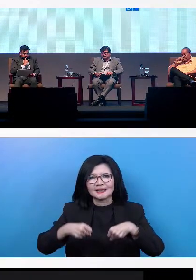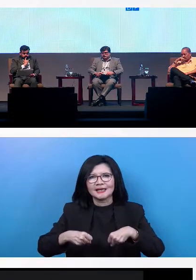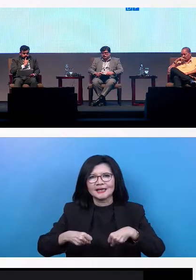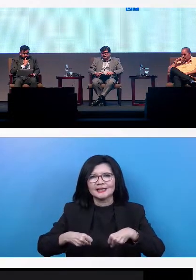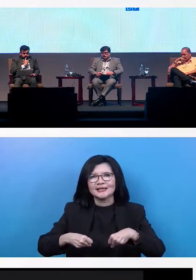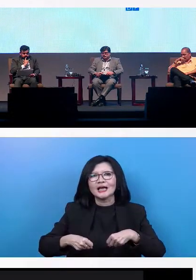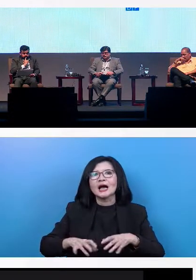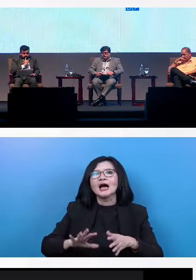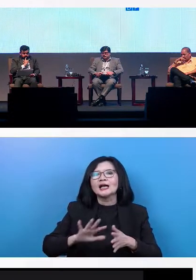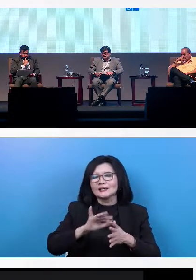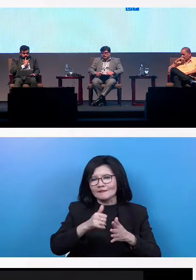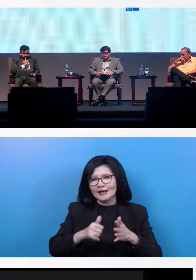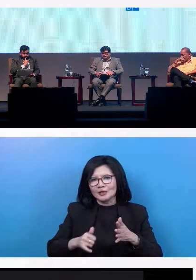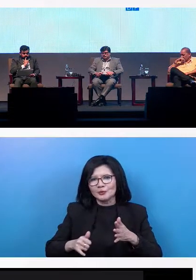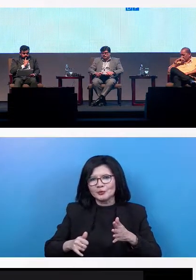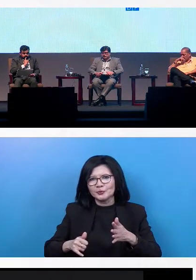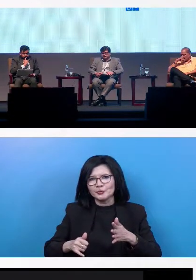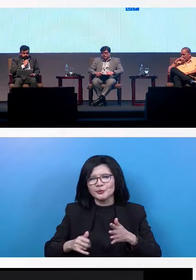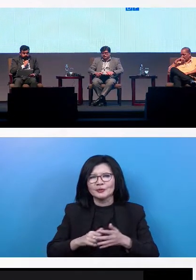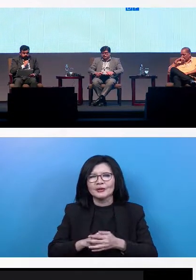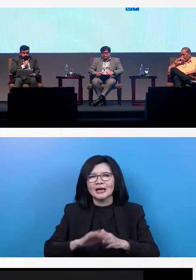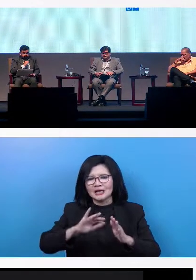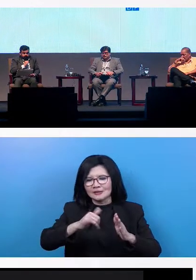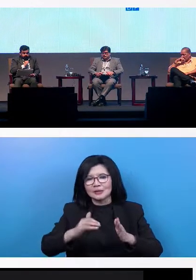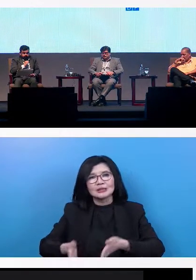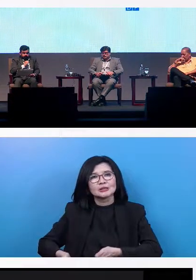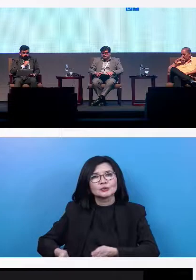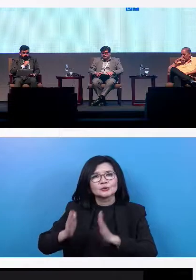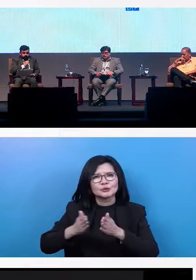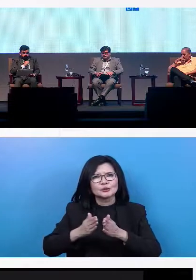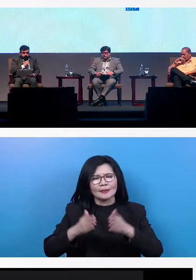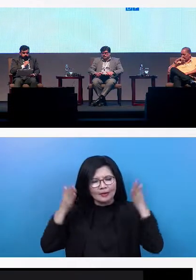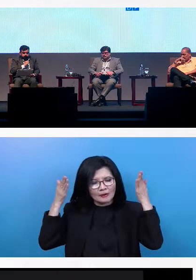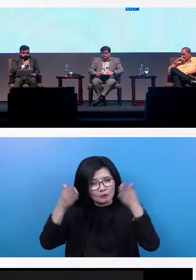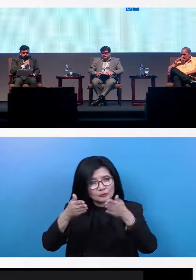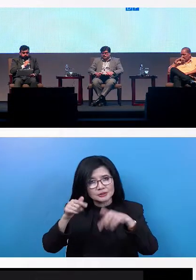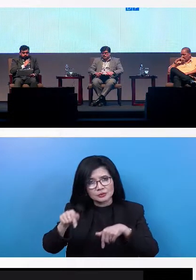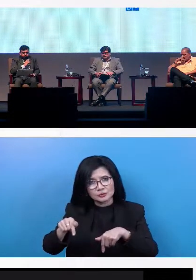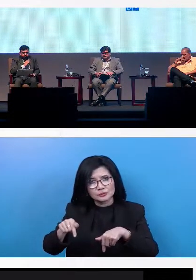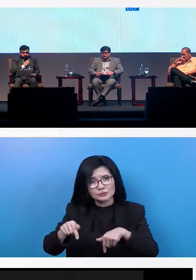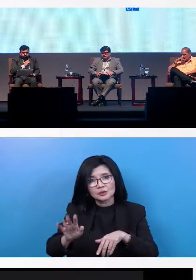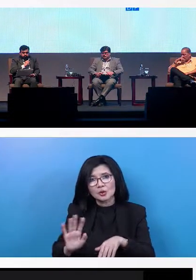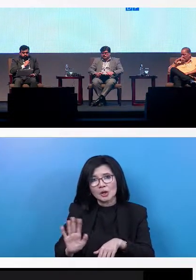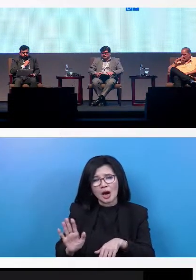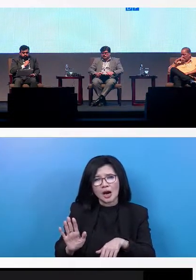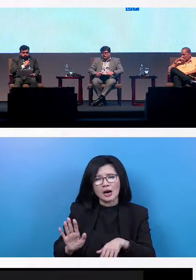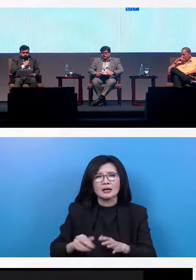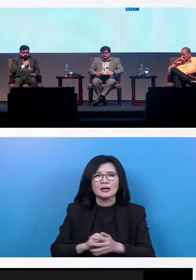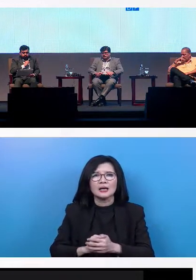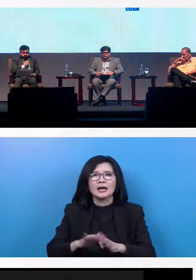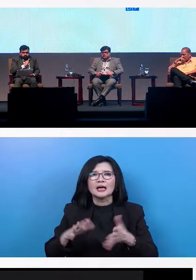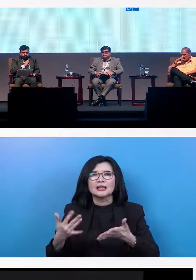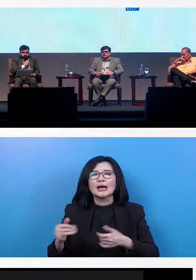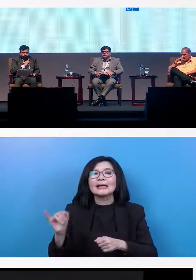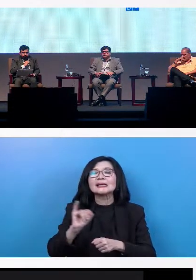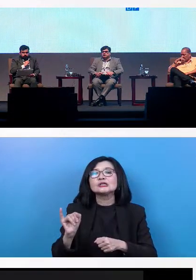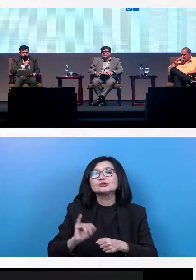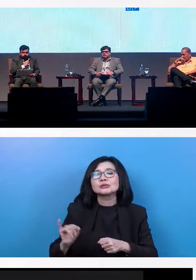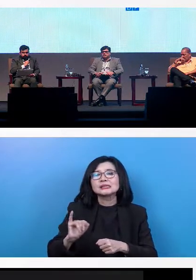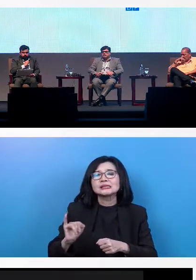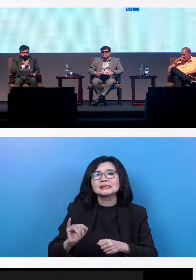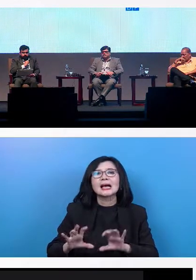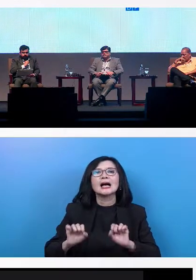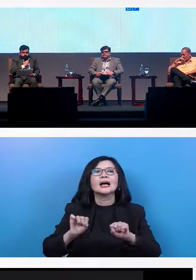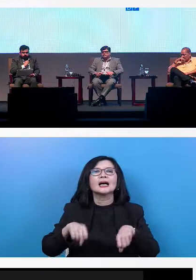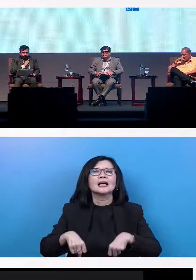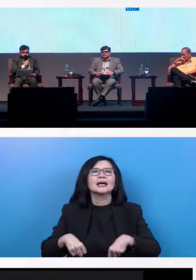are we focusing on that? The second is on the insurance to support sustainable tourism, trade and transport. So that's more